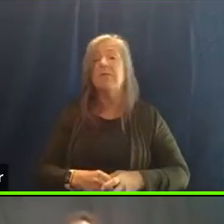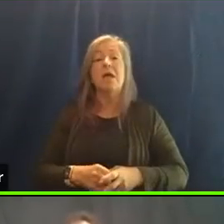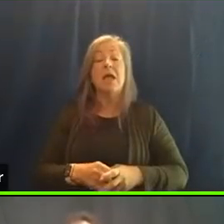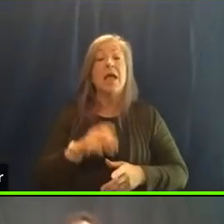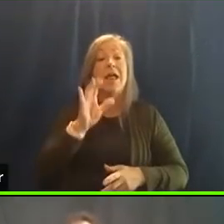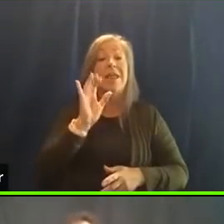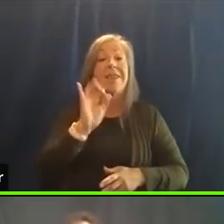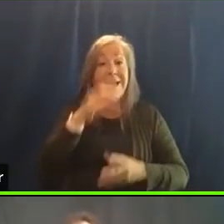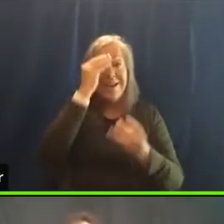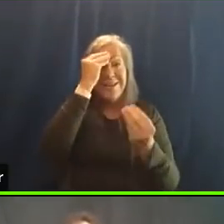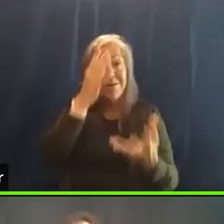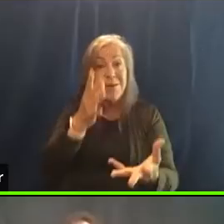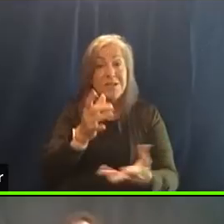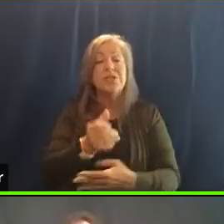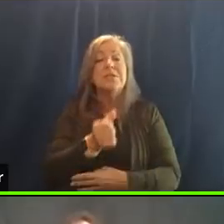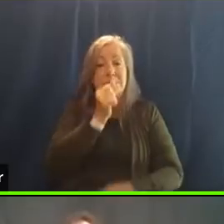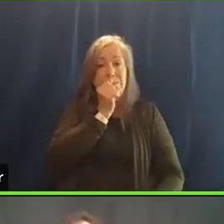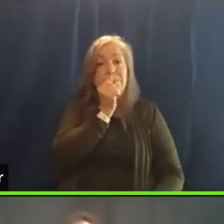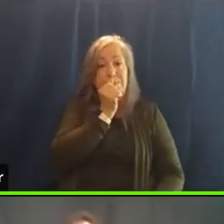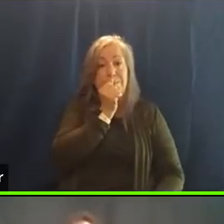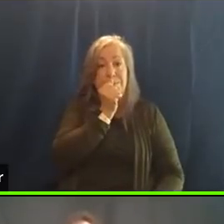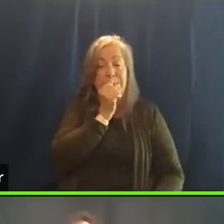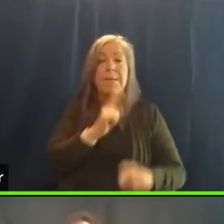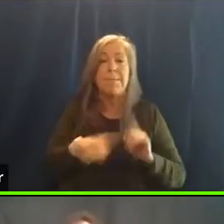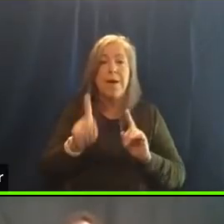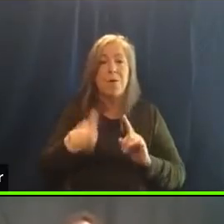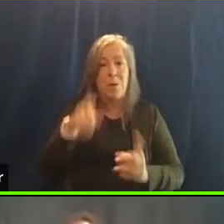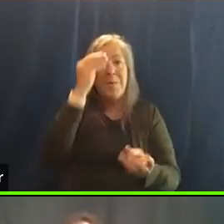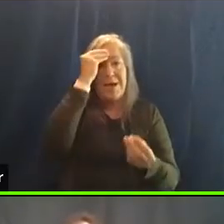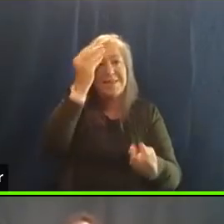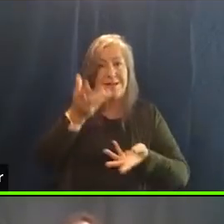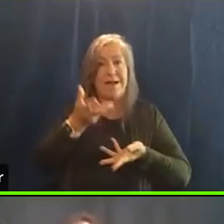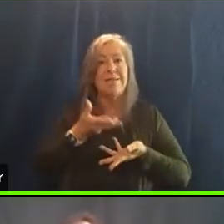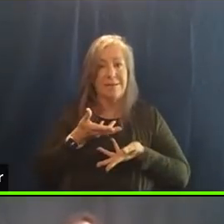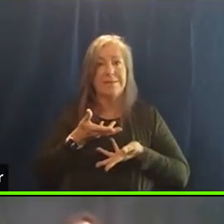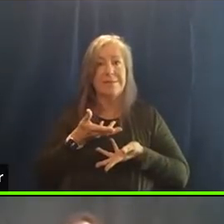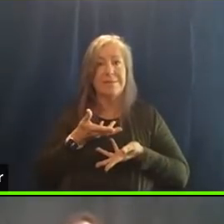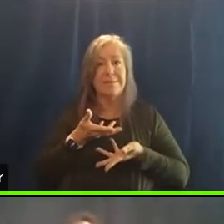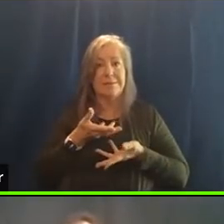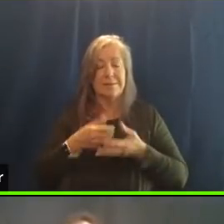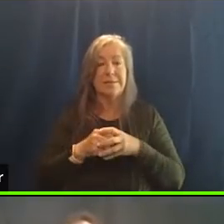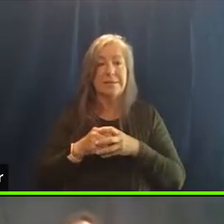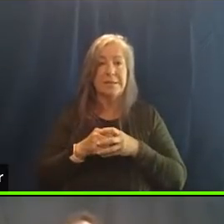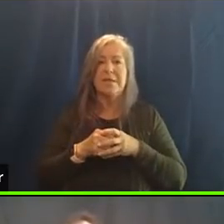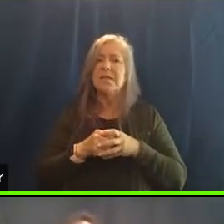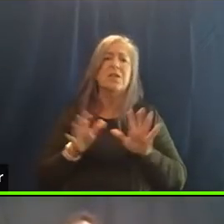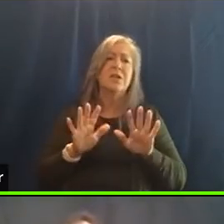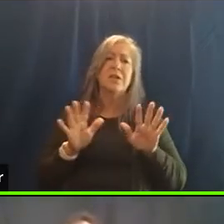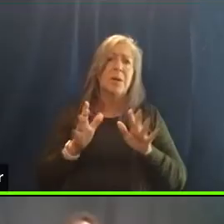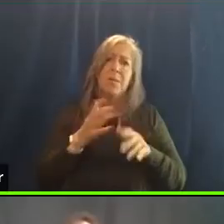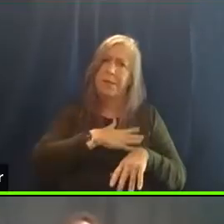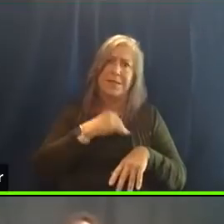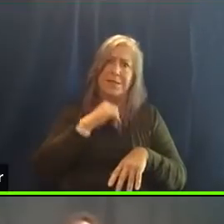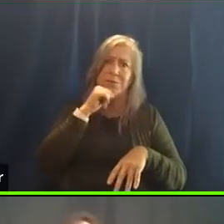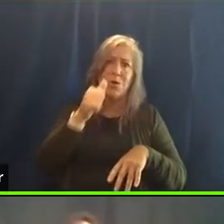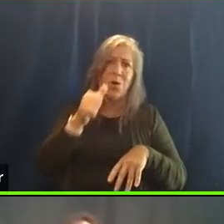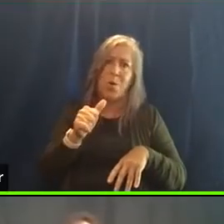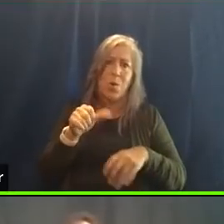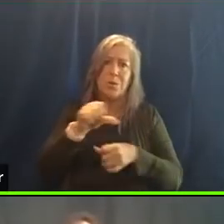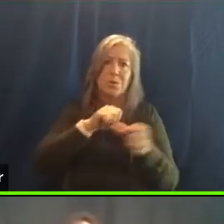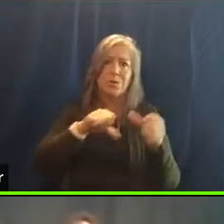private. We don't want anybody putting their COVID status on social media, because that really